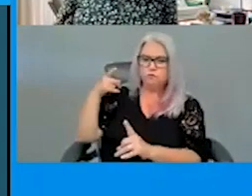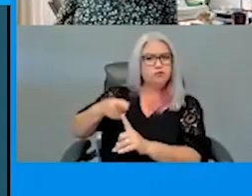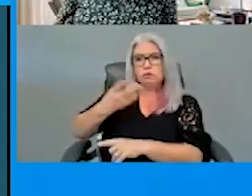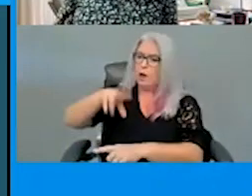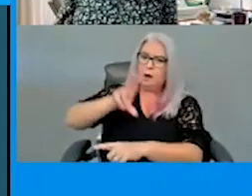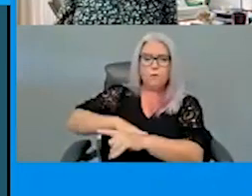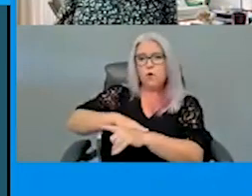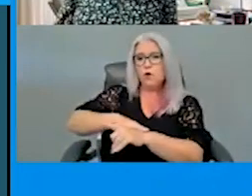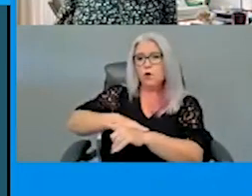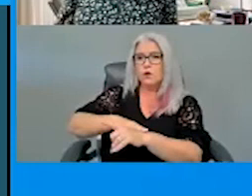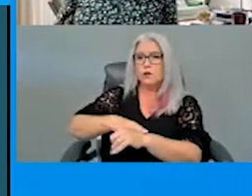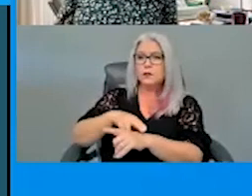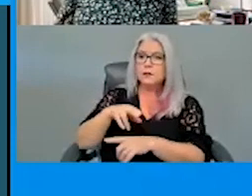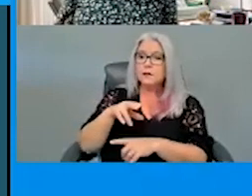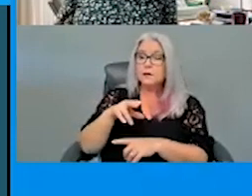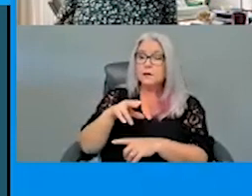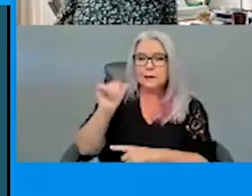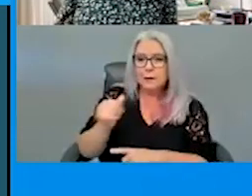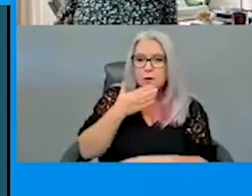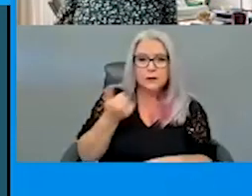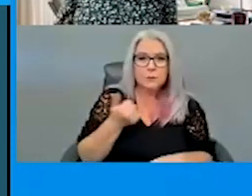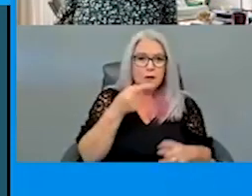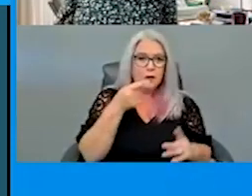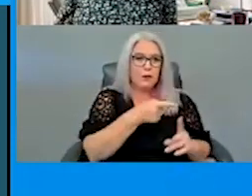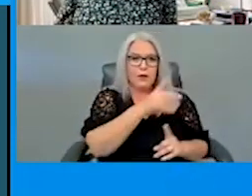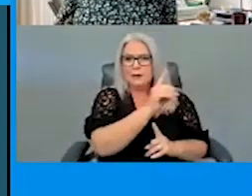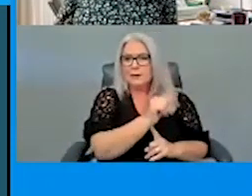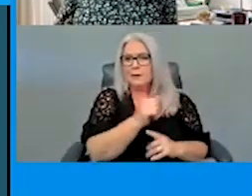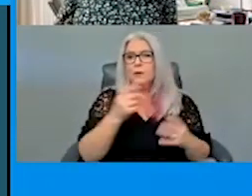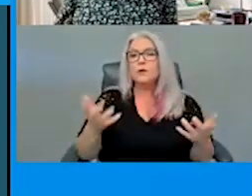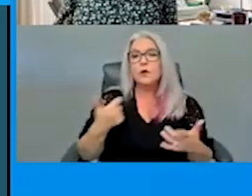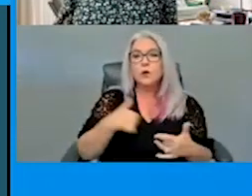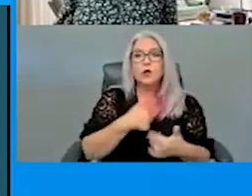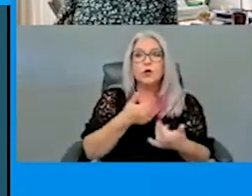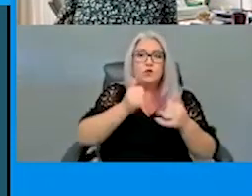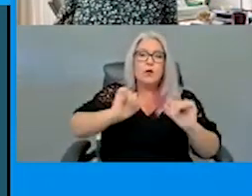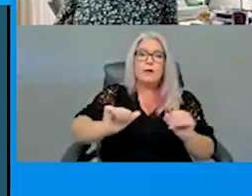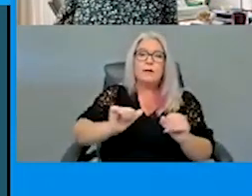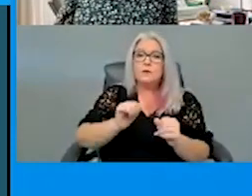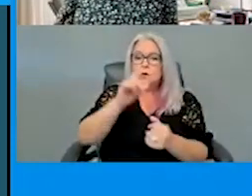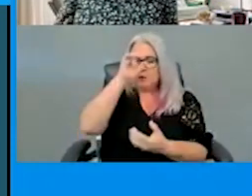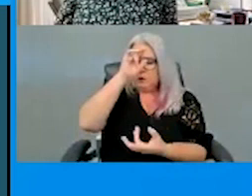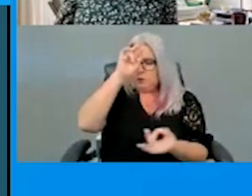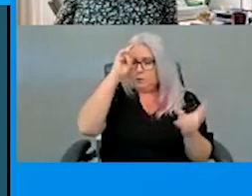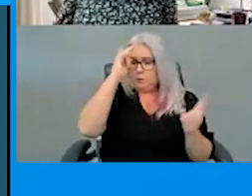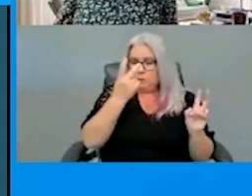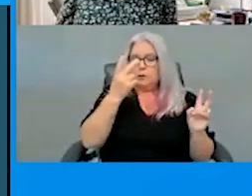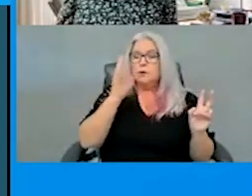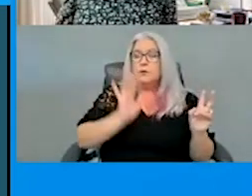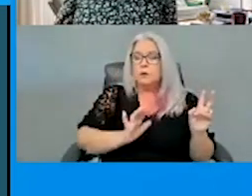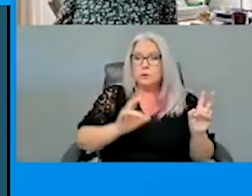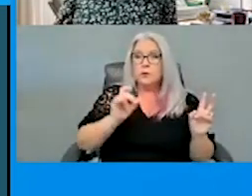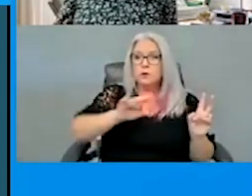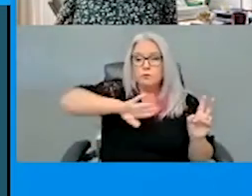being disabled. So you can see what we're up against when we're trying to unlearn ableism and we're trying to really weed it out